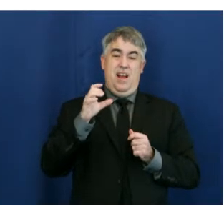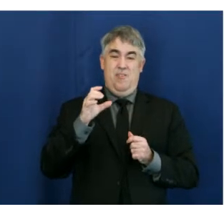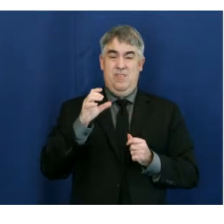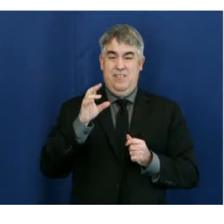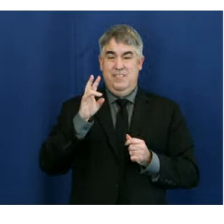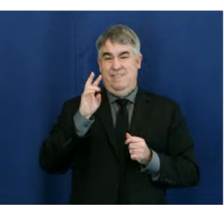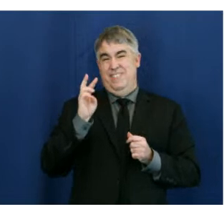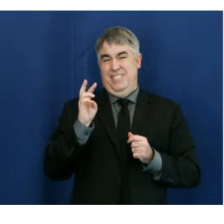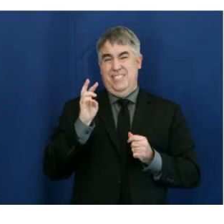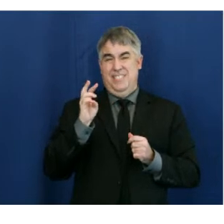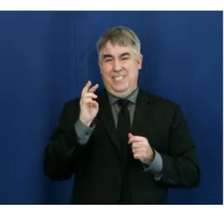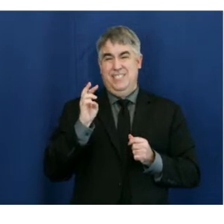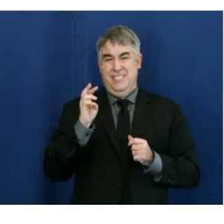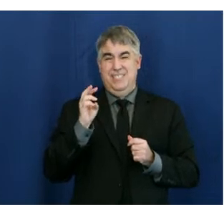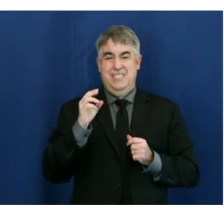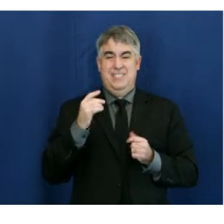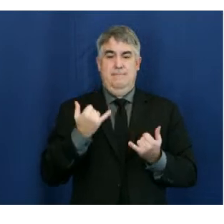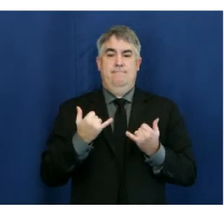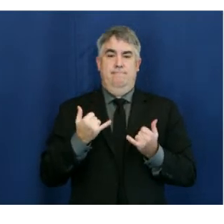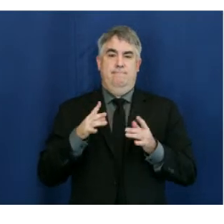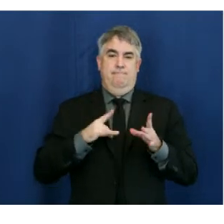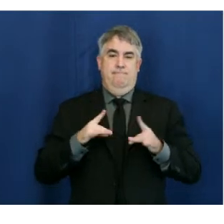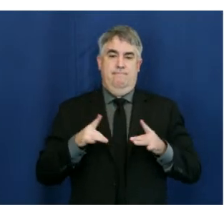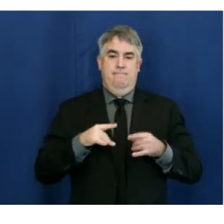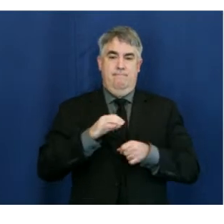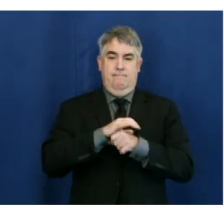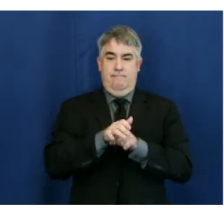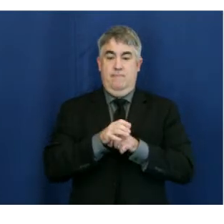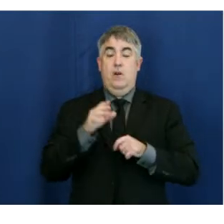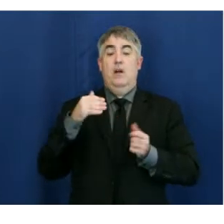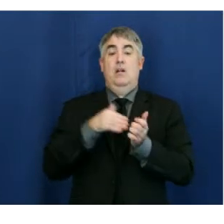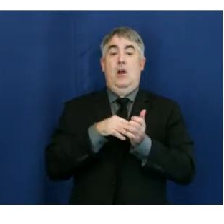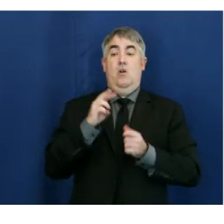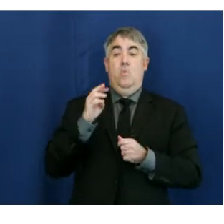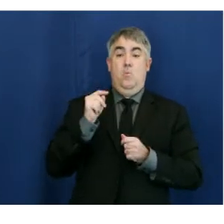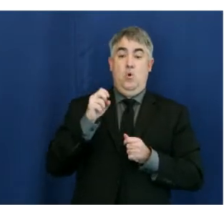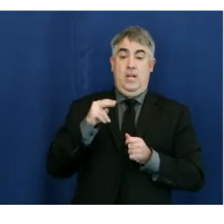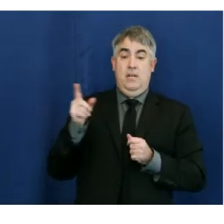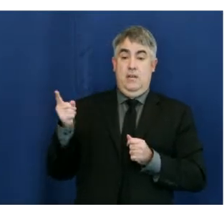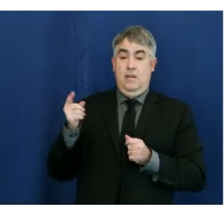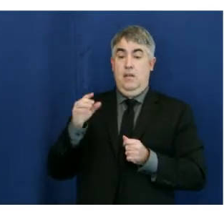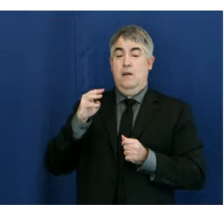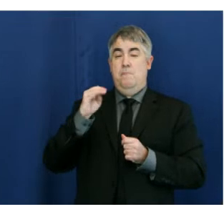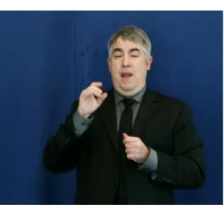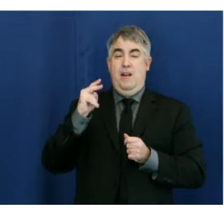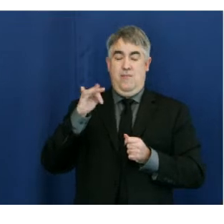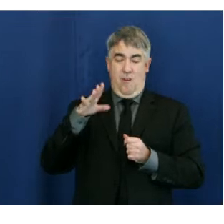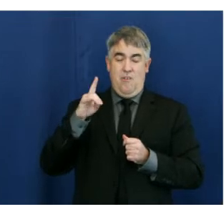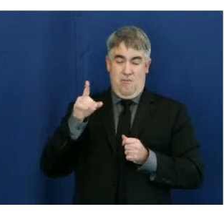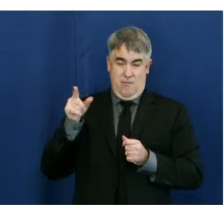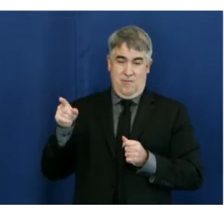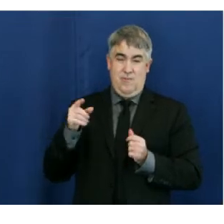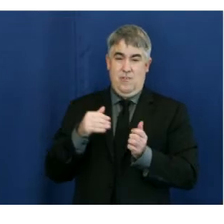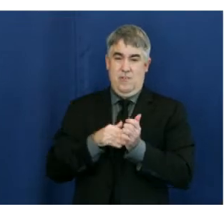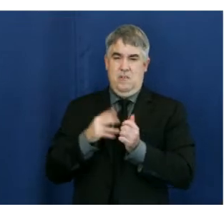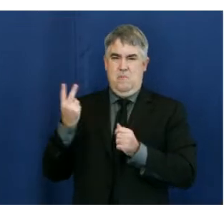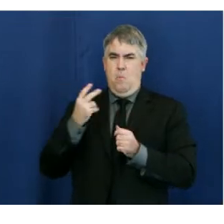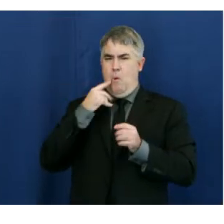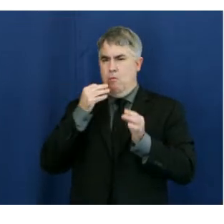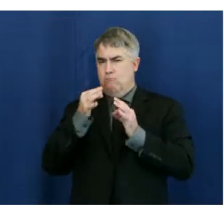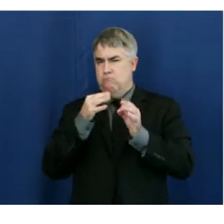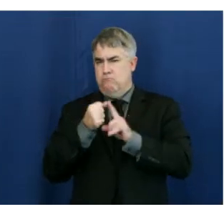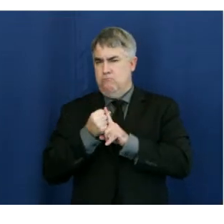1,176. Again, and Drs. Wooten and McDonald can speak to this in greater detail. There is reason to be somewhat optimistic, but